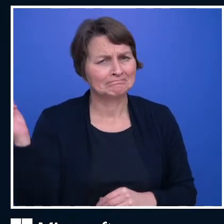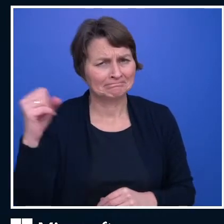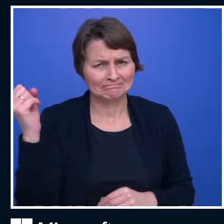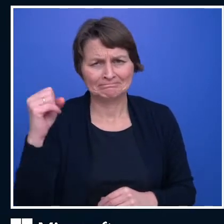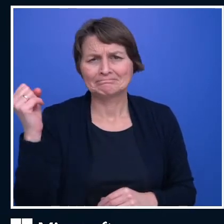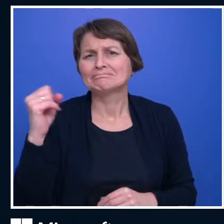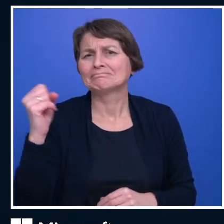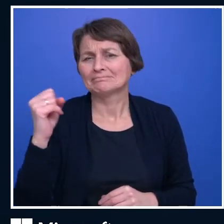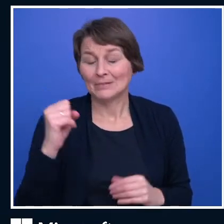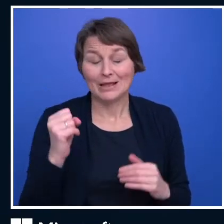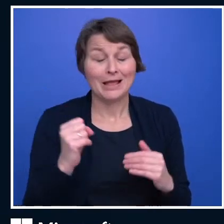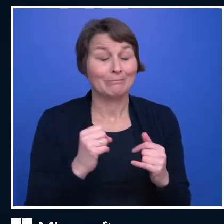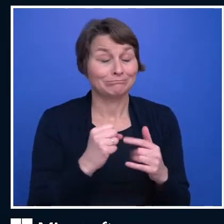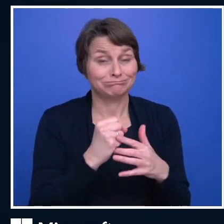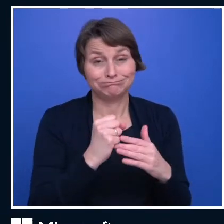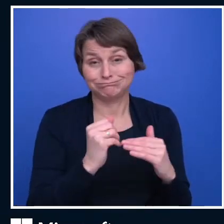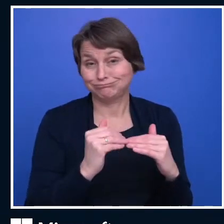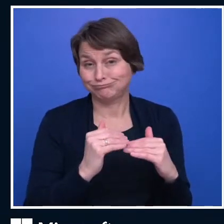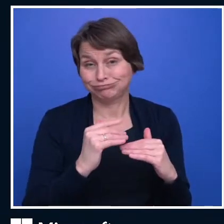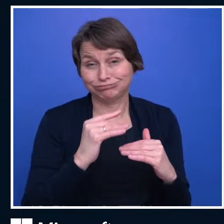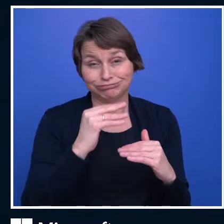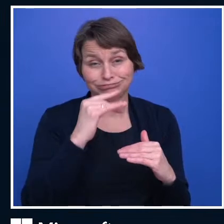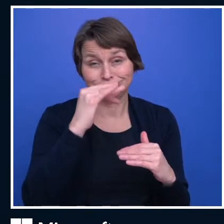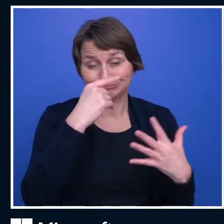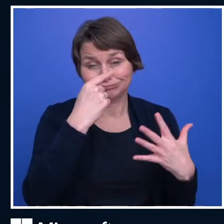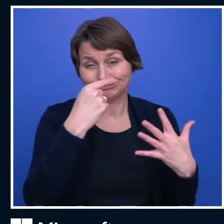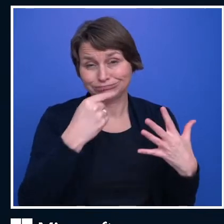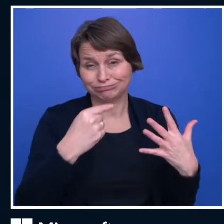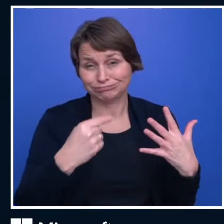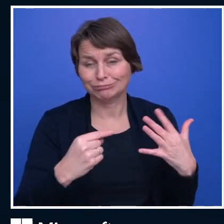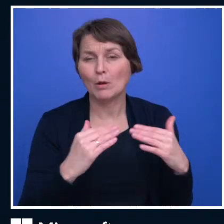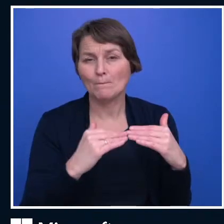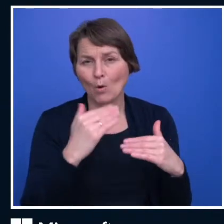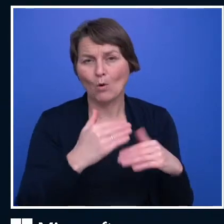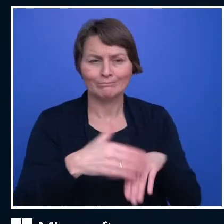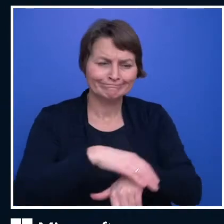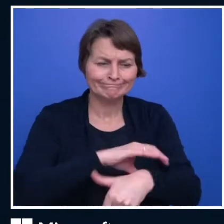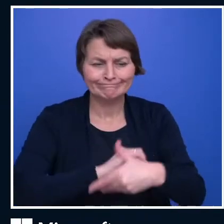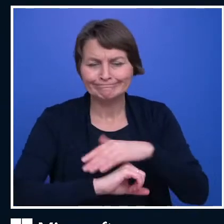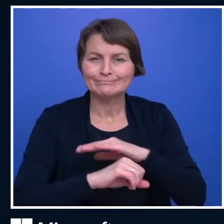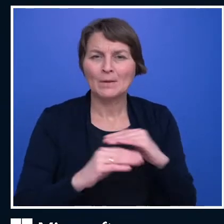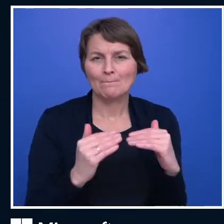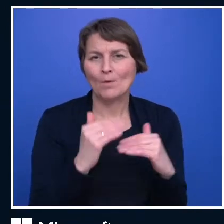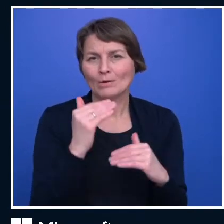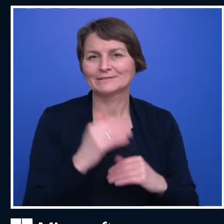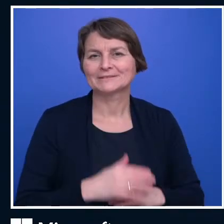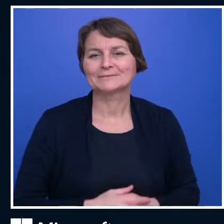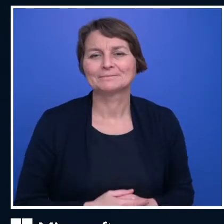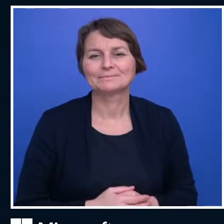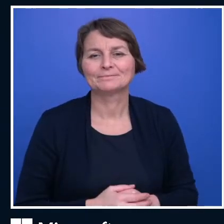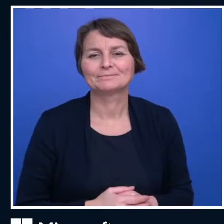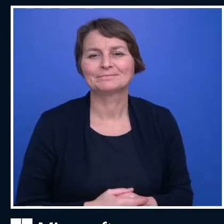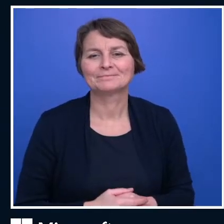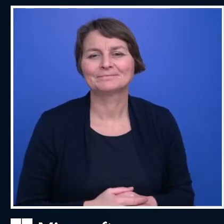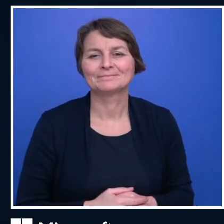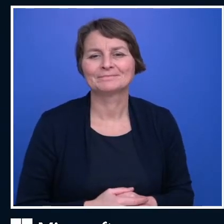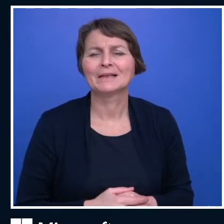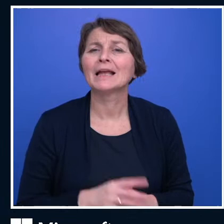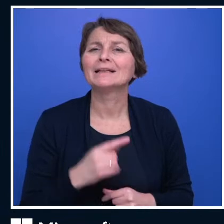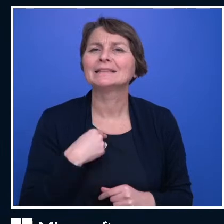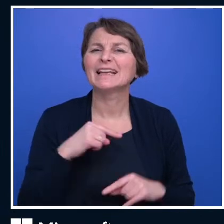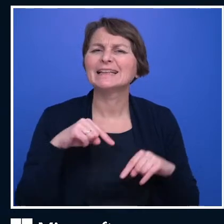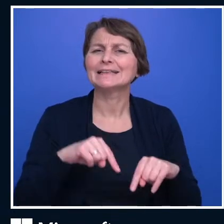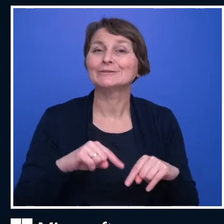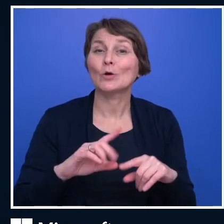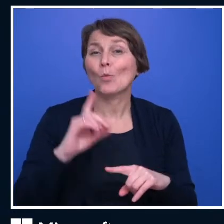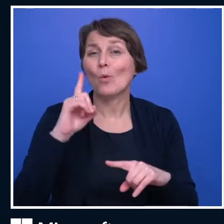do. And one of the things which I also truly believe is this is not just a technical challenge which we can solve. It's